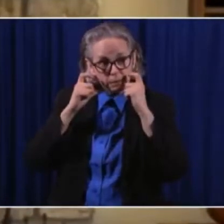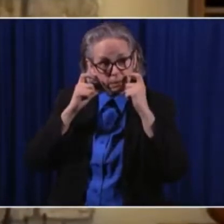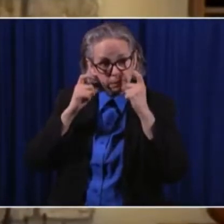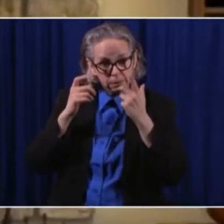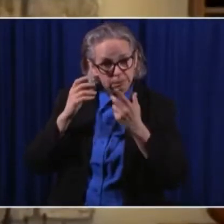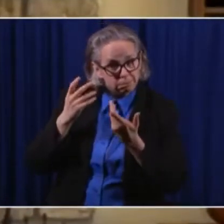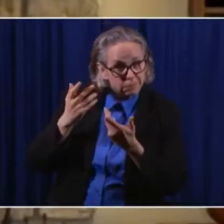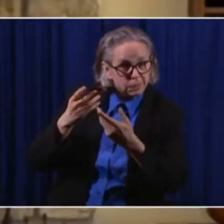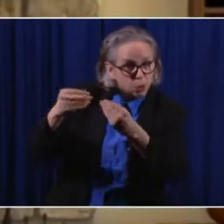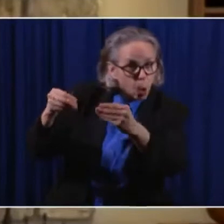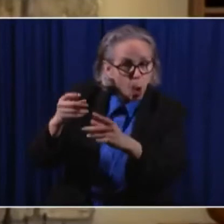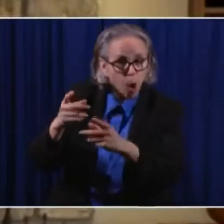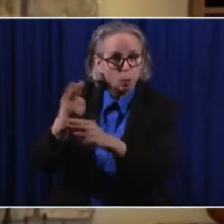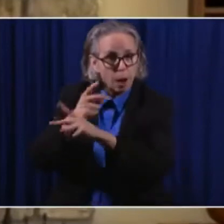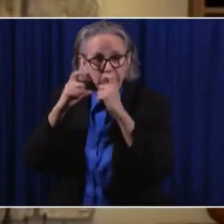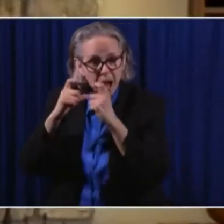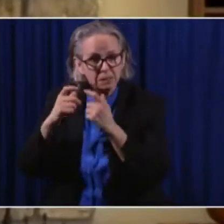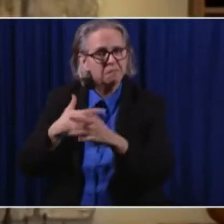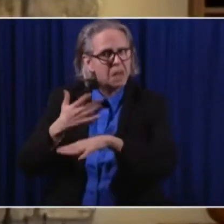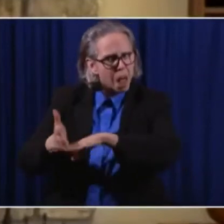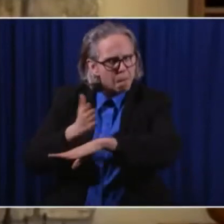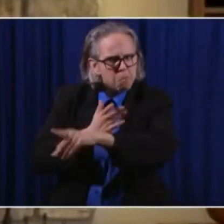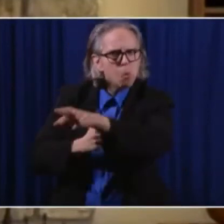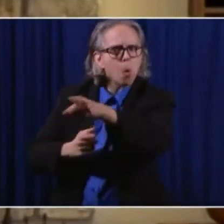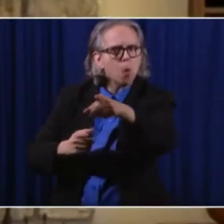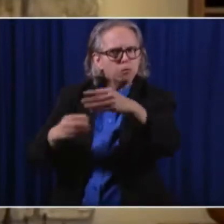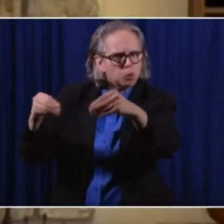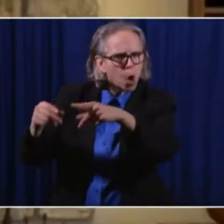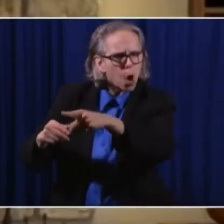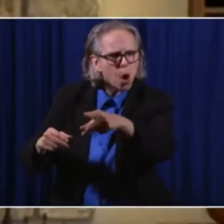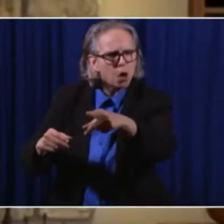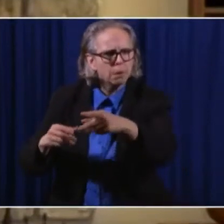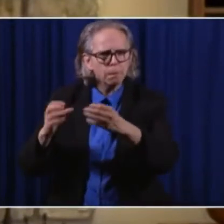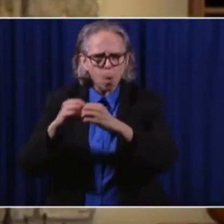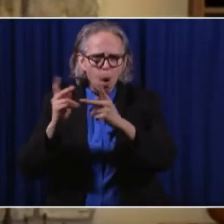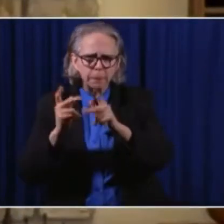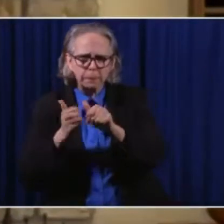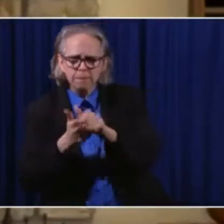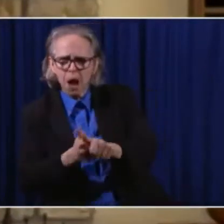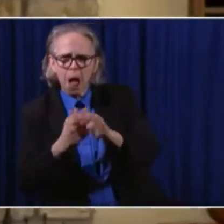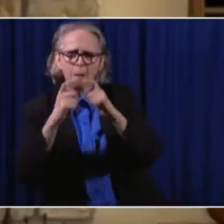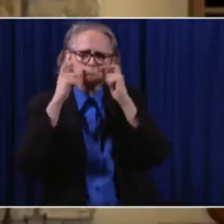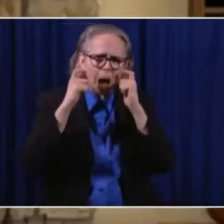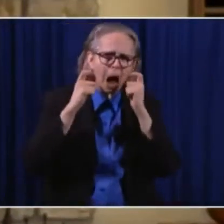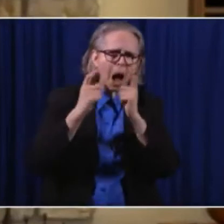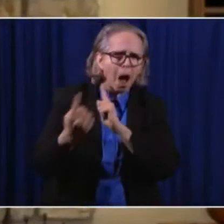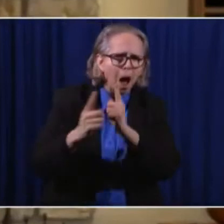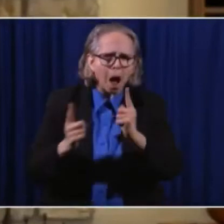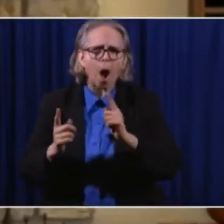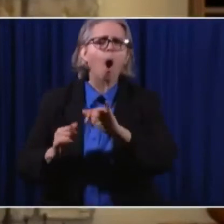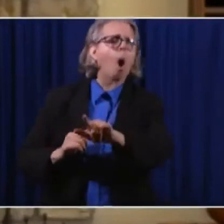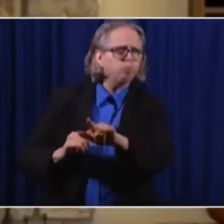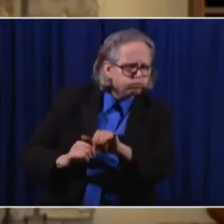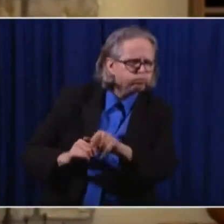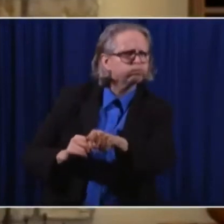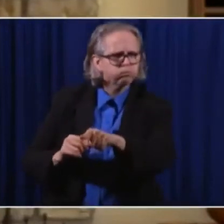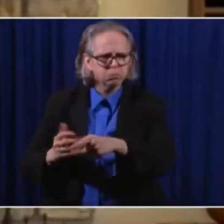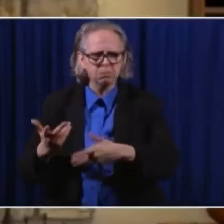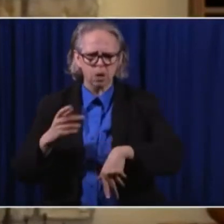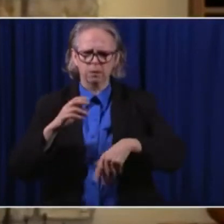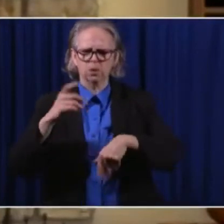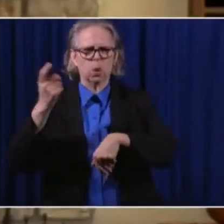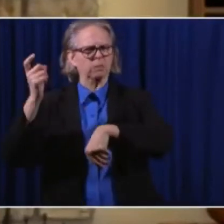results. It looks like more and more people are wearing masks. That, along with our request today for everyone,